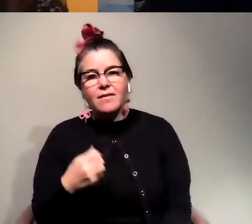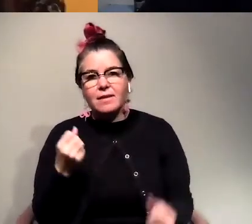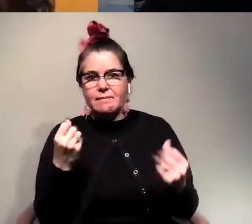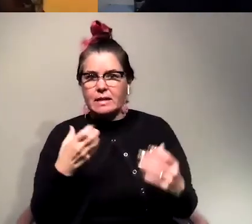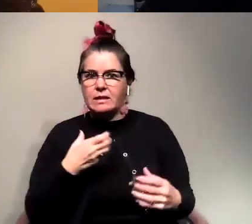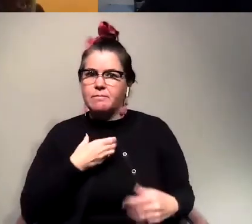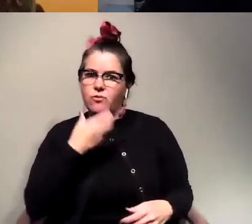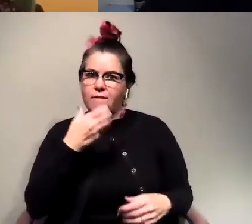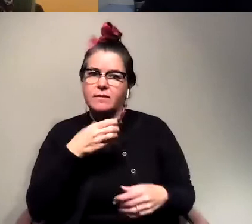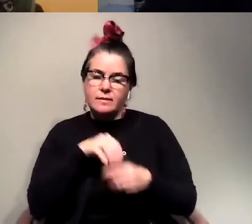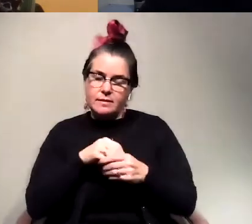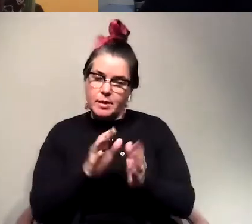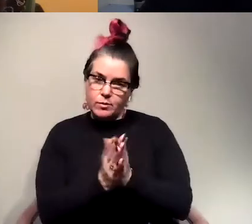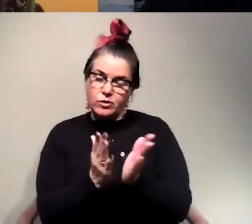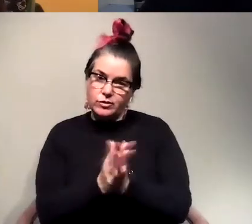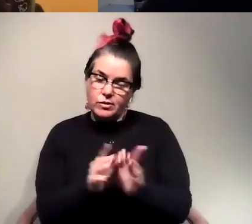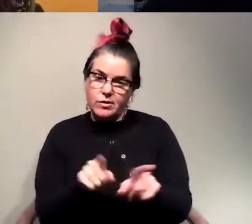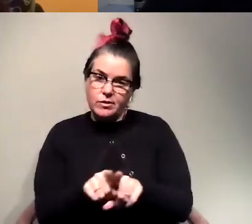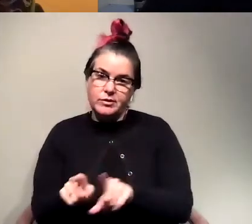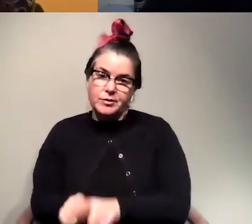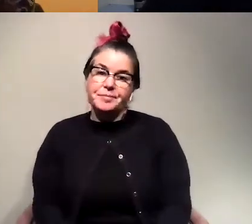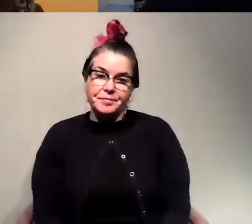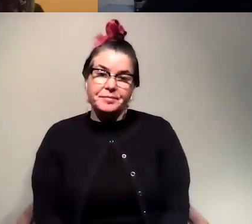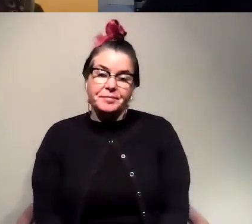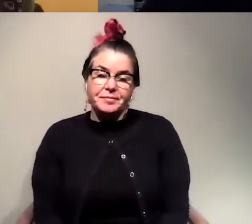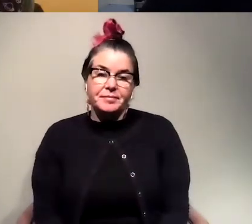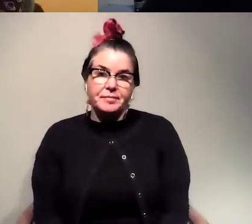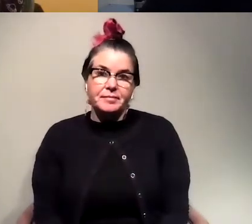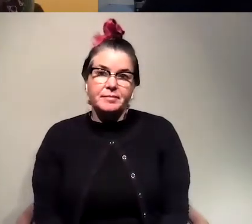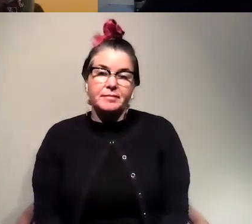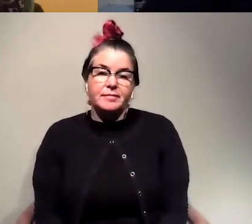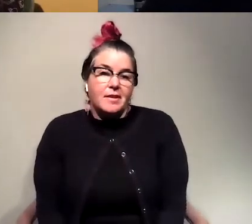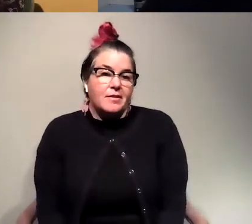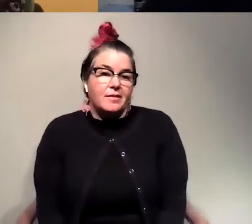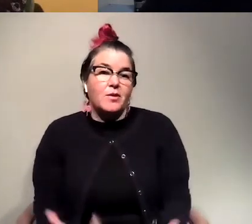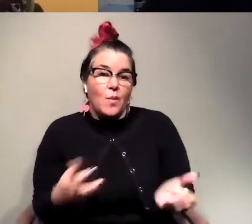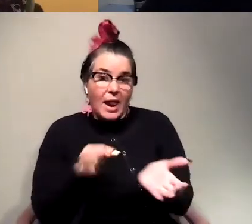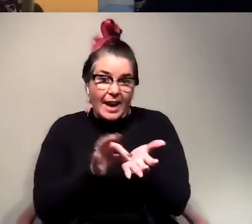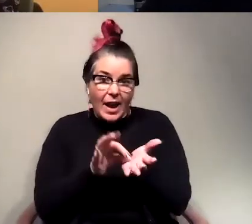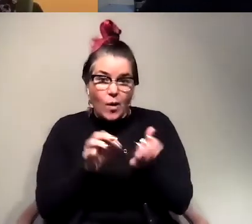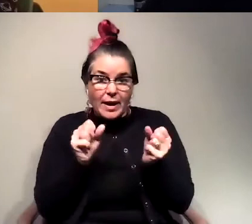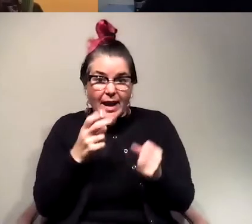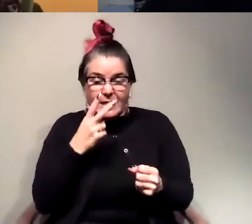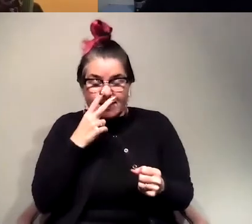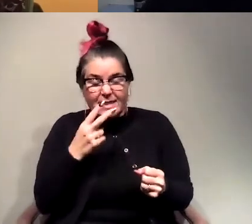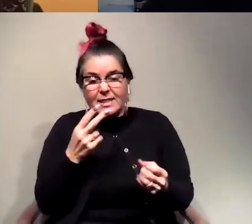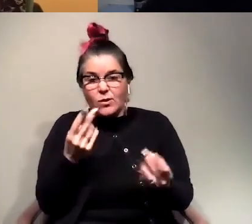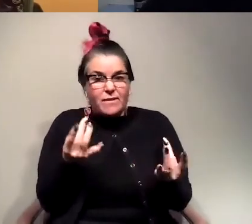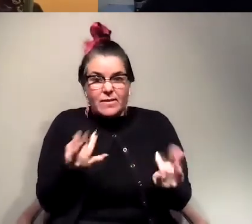giraffes in this book as well. So I don't know if you want to count visible, invisible